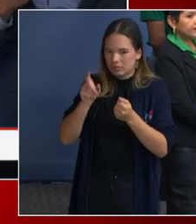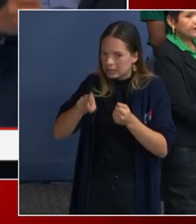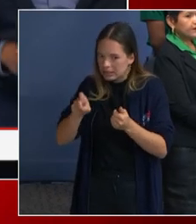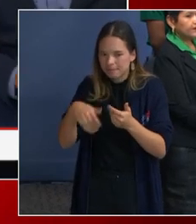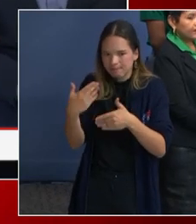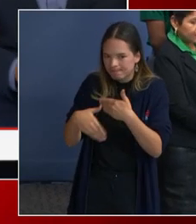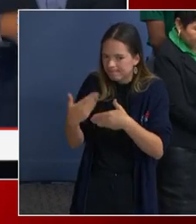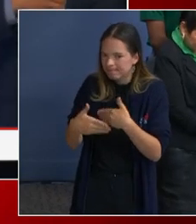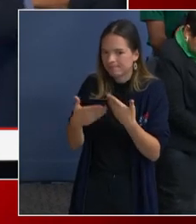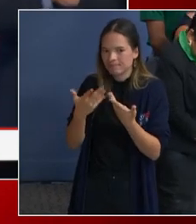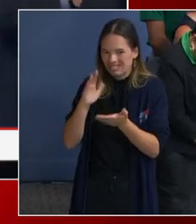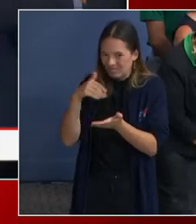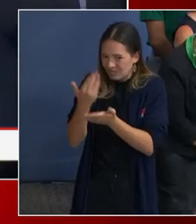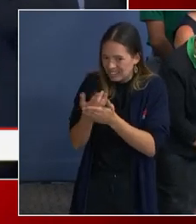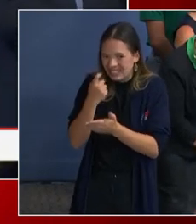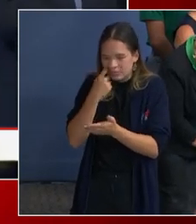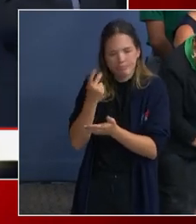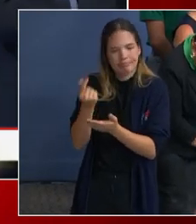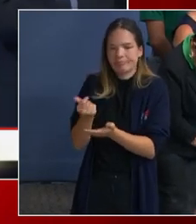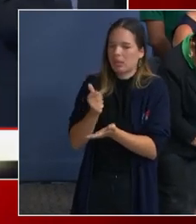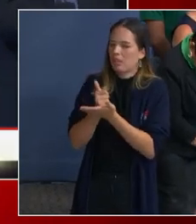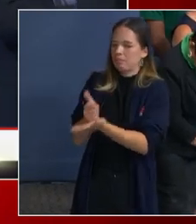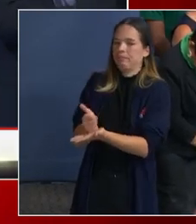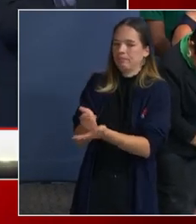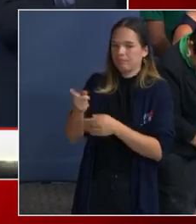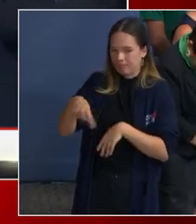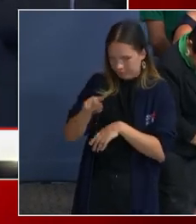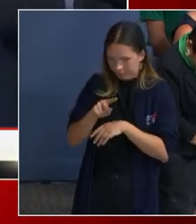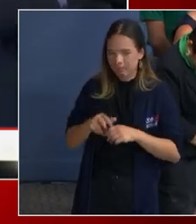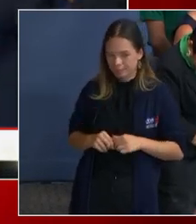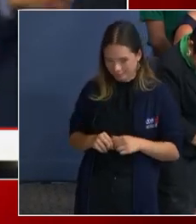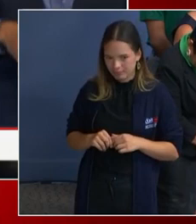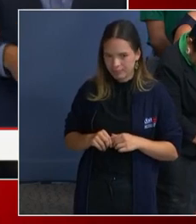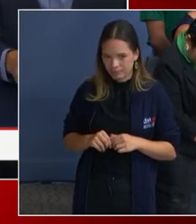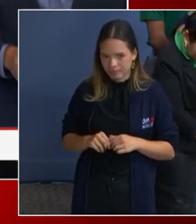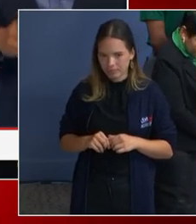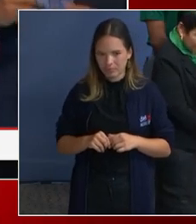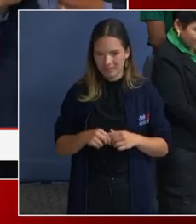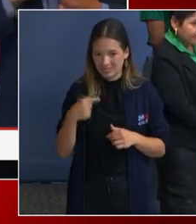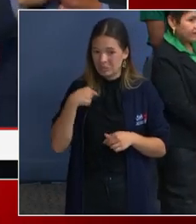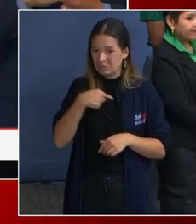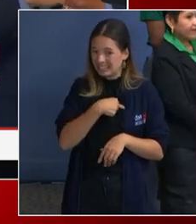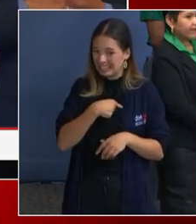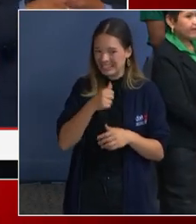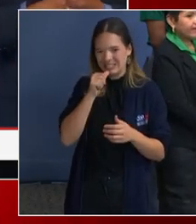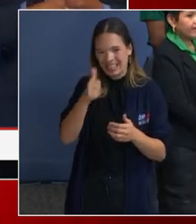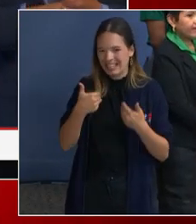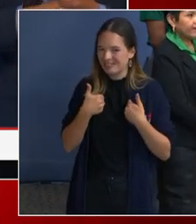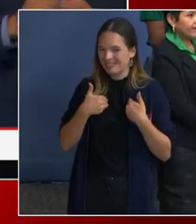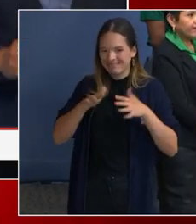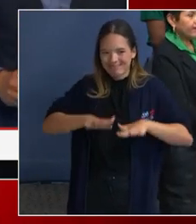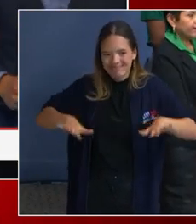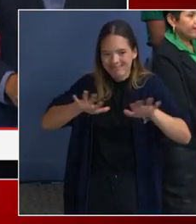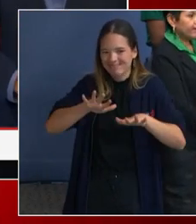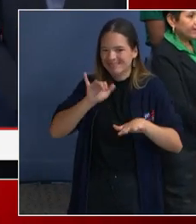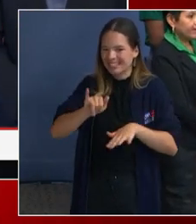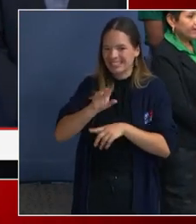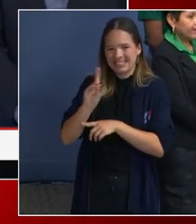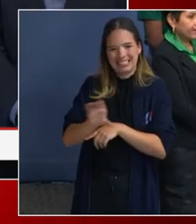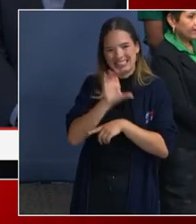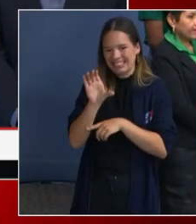and Arizona. We don't have a likely space in the district. We